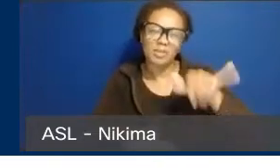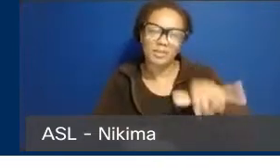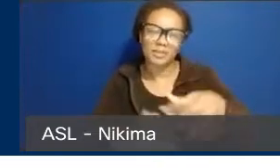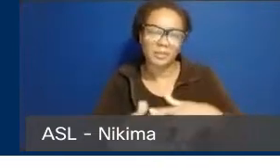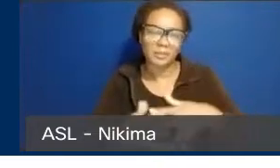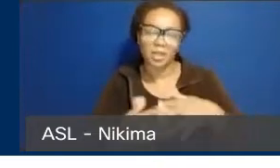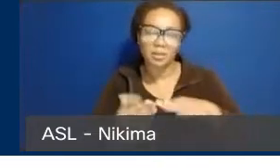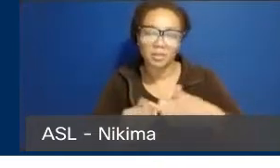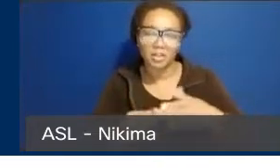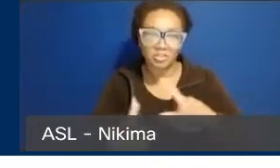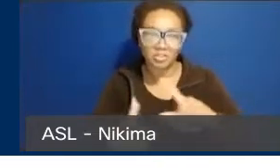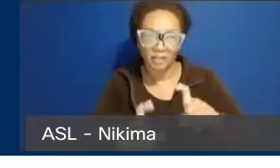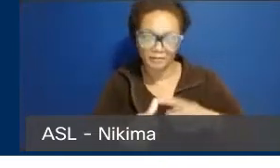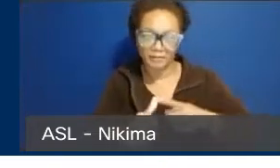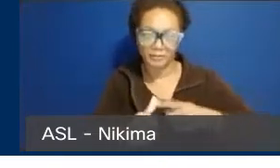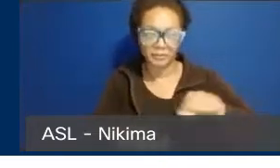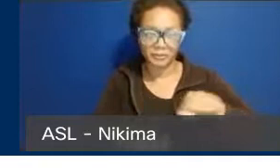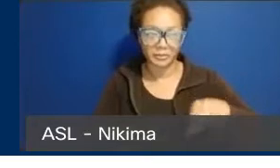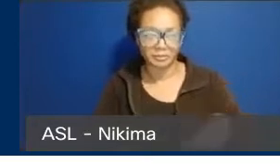is